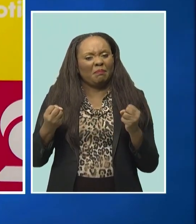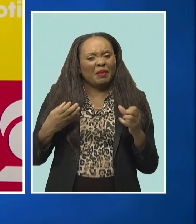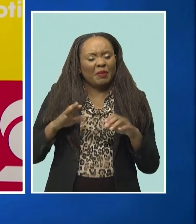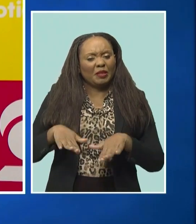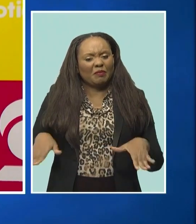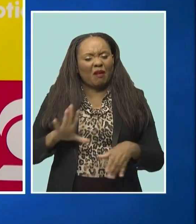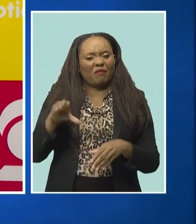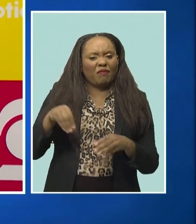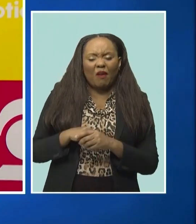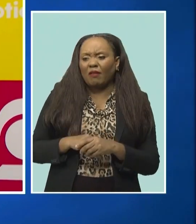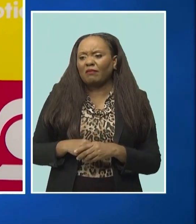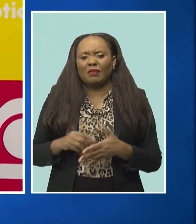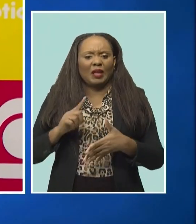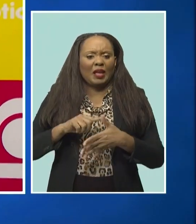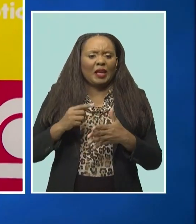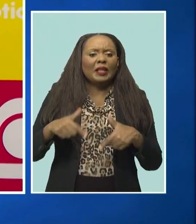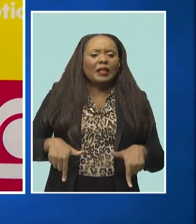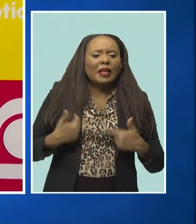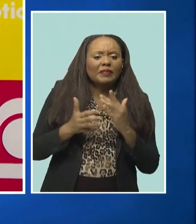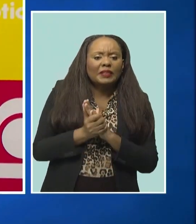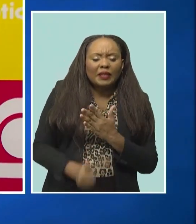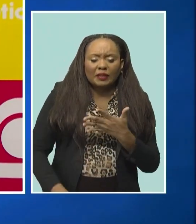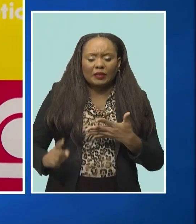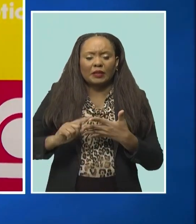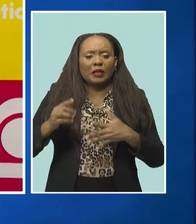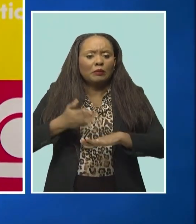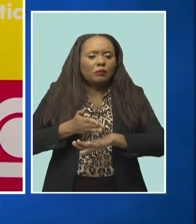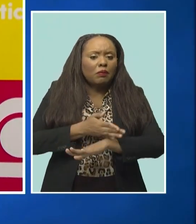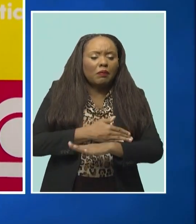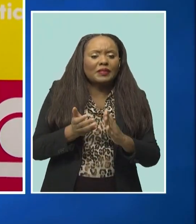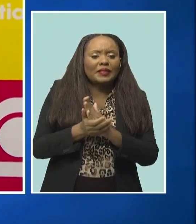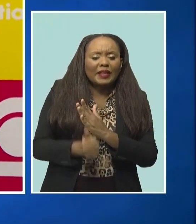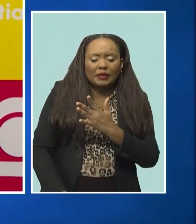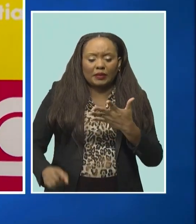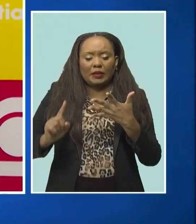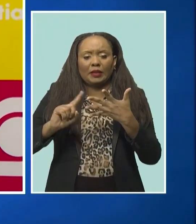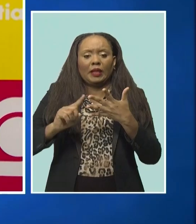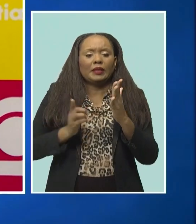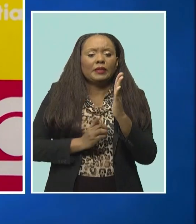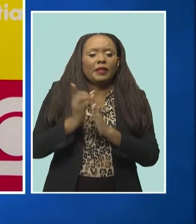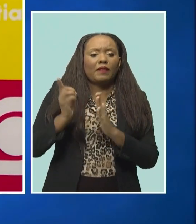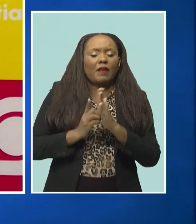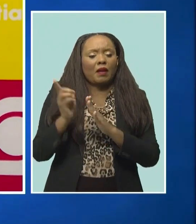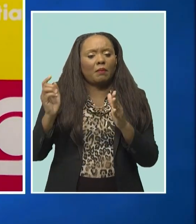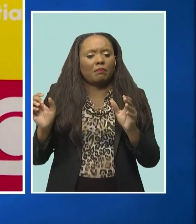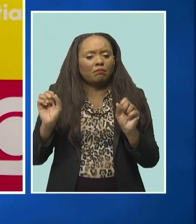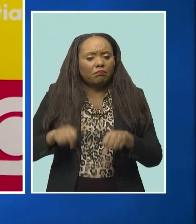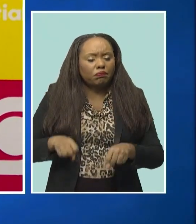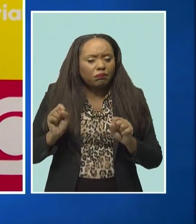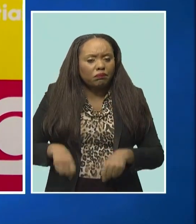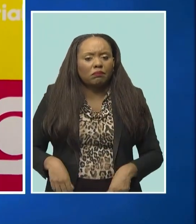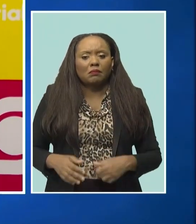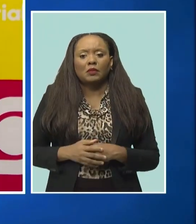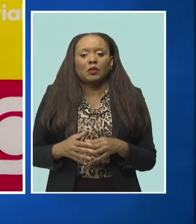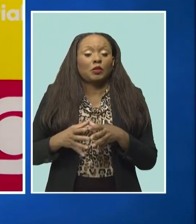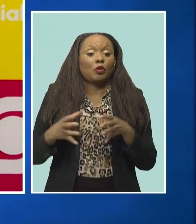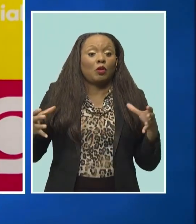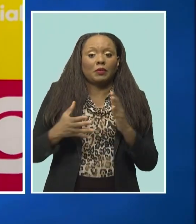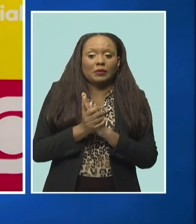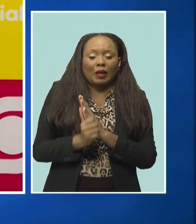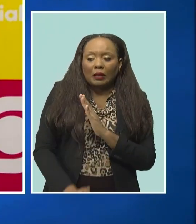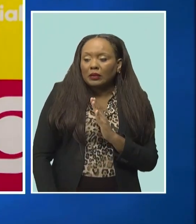and give the junior entertainers their support. Our finalists, ranging from age 9 to 18,